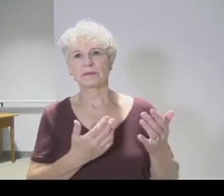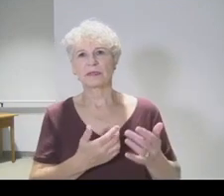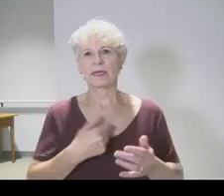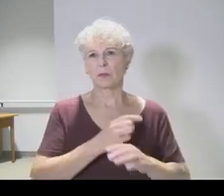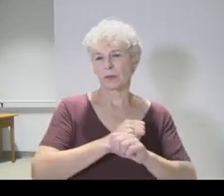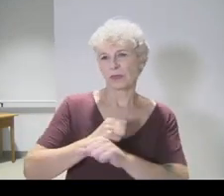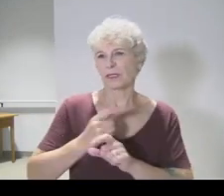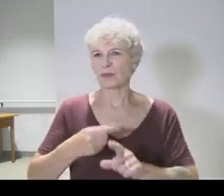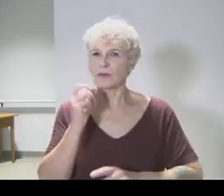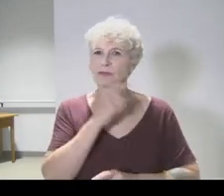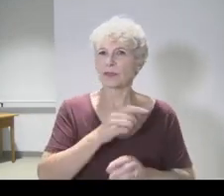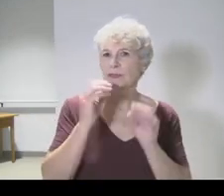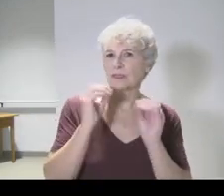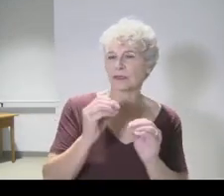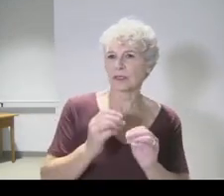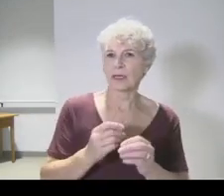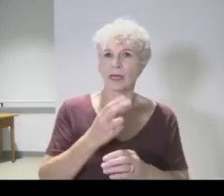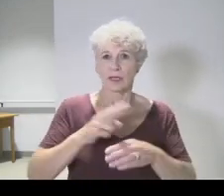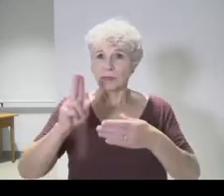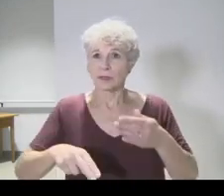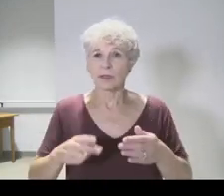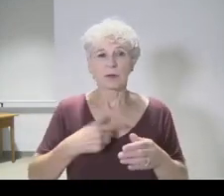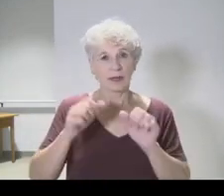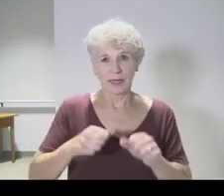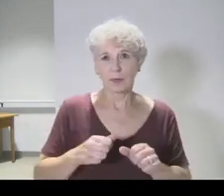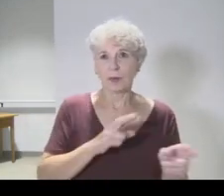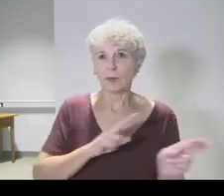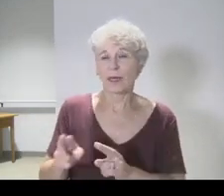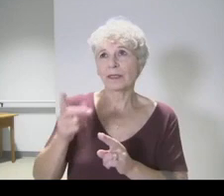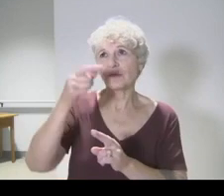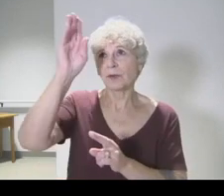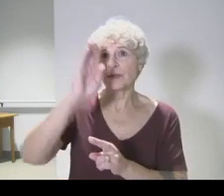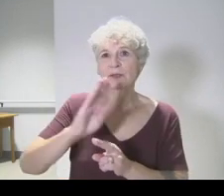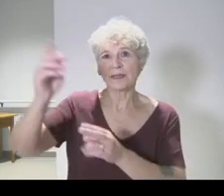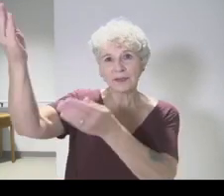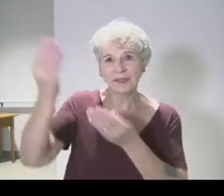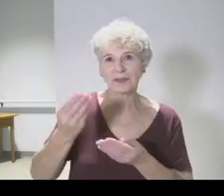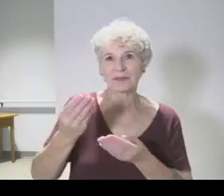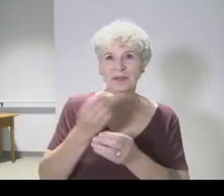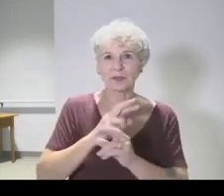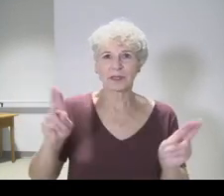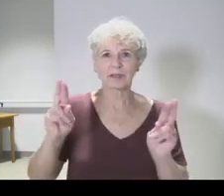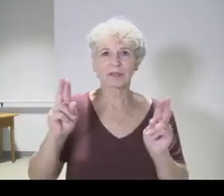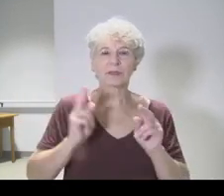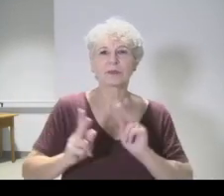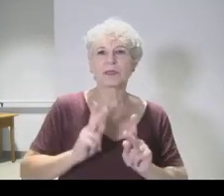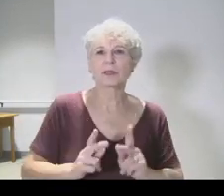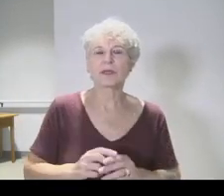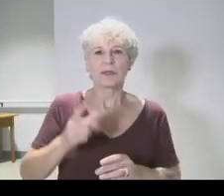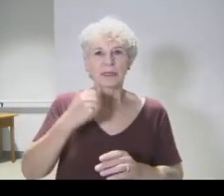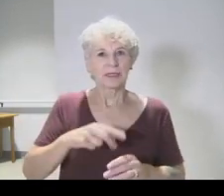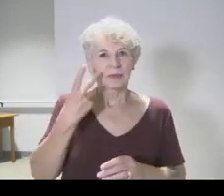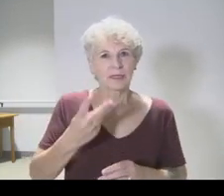false teaching. And the result of that is that we're able to be ready for when Christ does come back to rescue his people. Because we